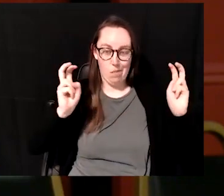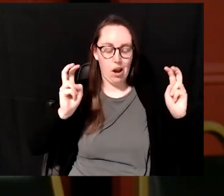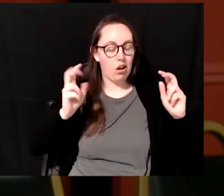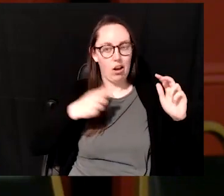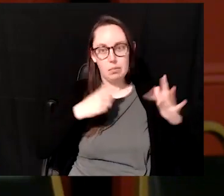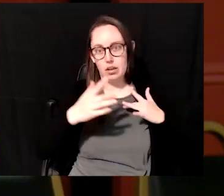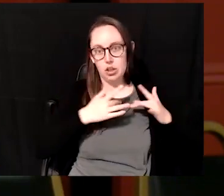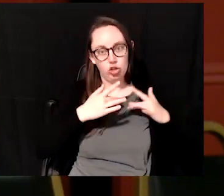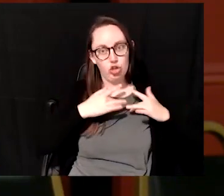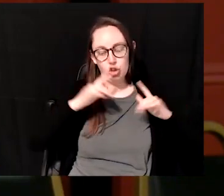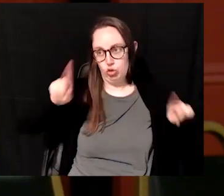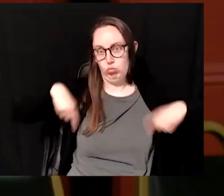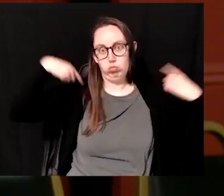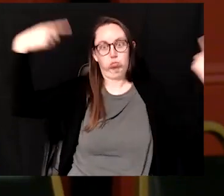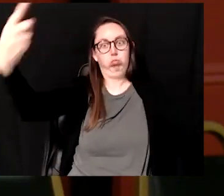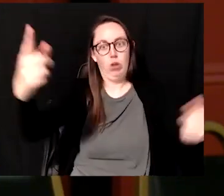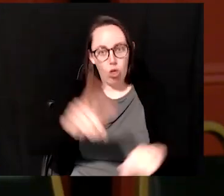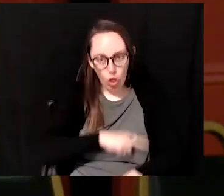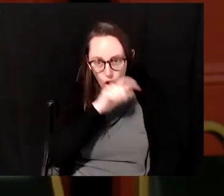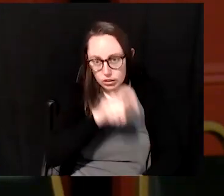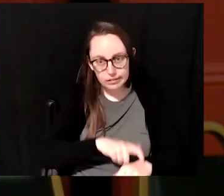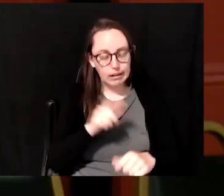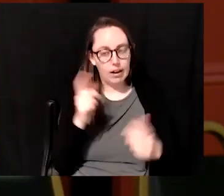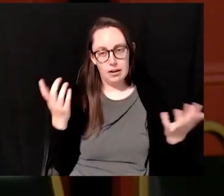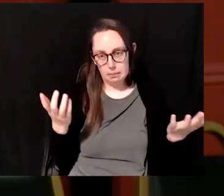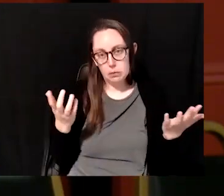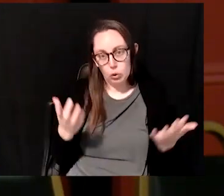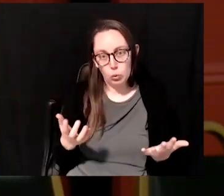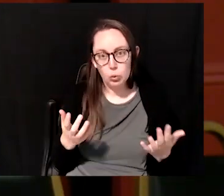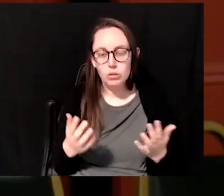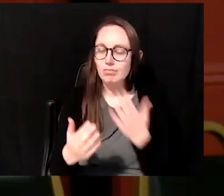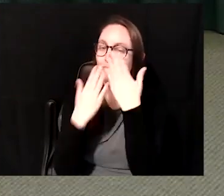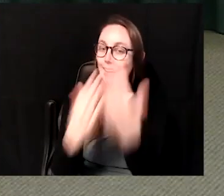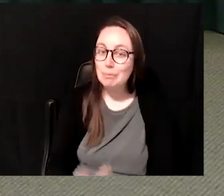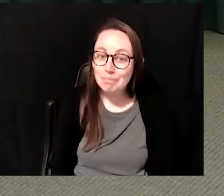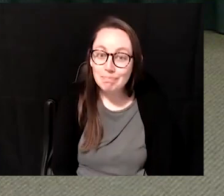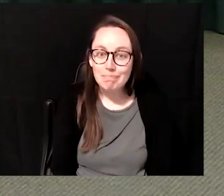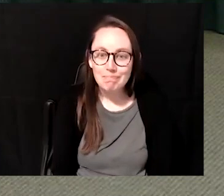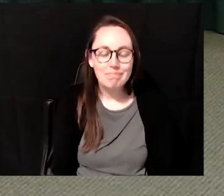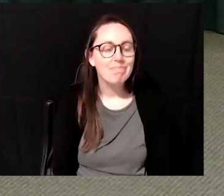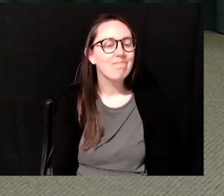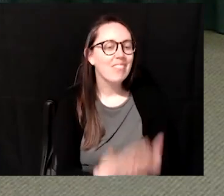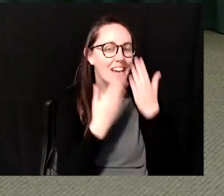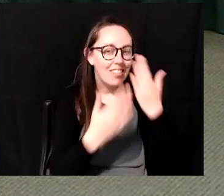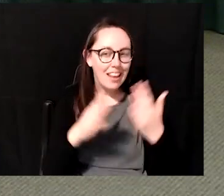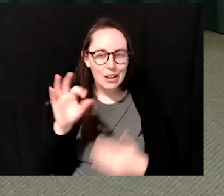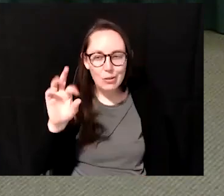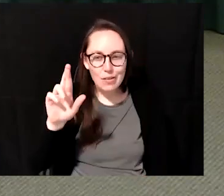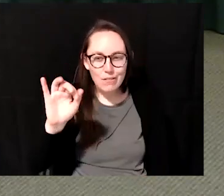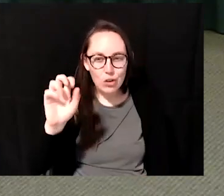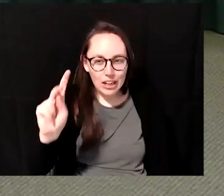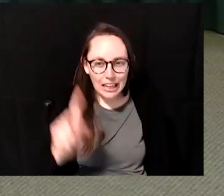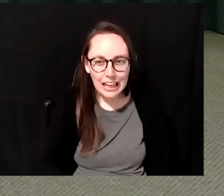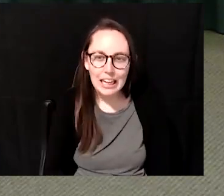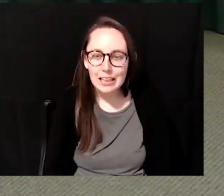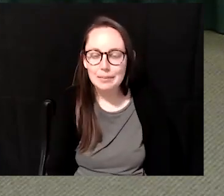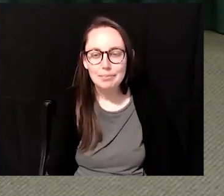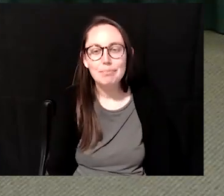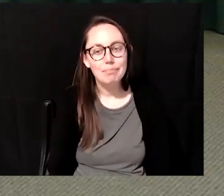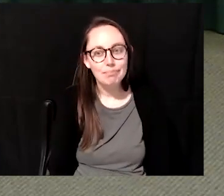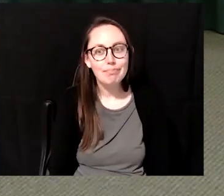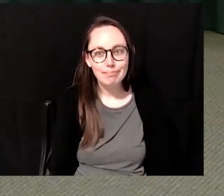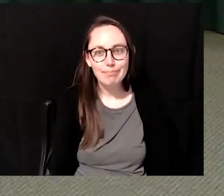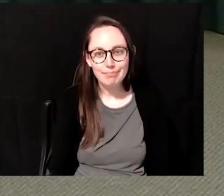now um yes thank you great thank you very much Rick and uh yeah I would just comment that one of